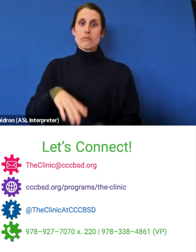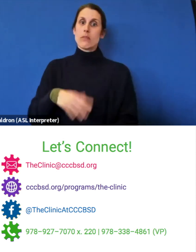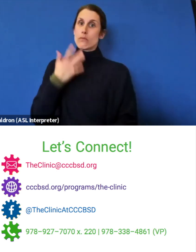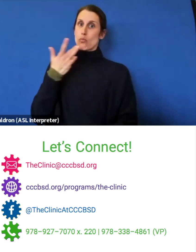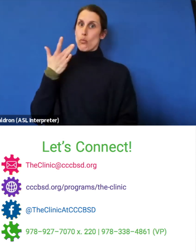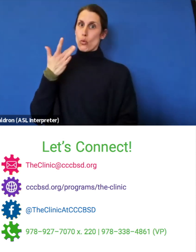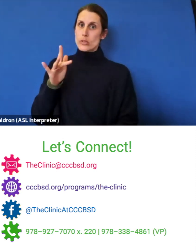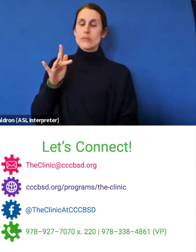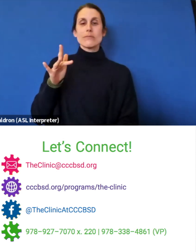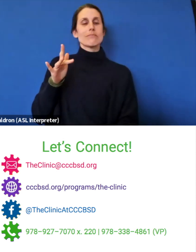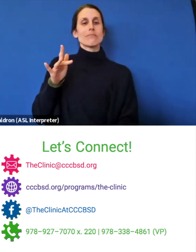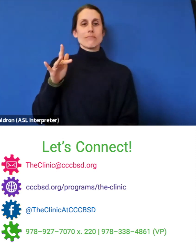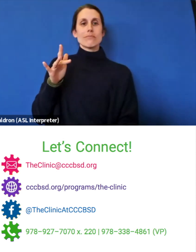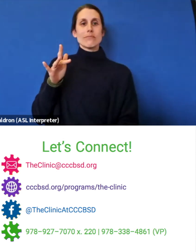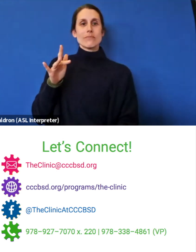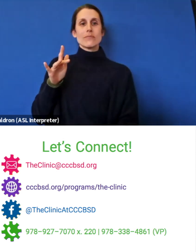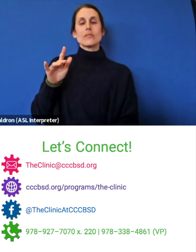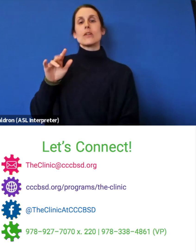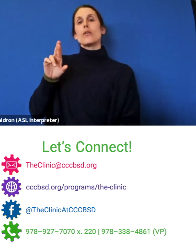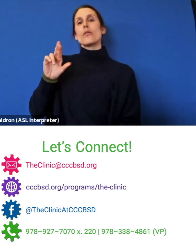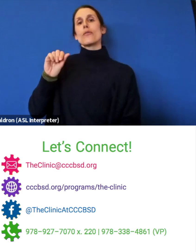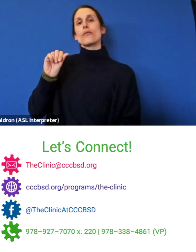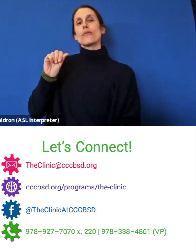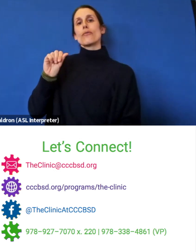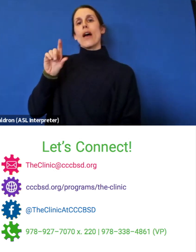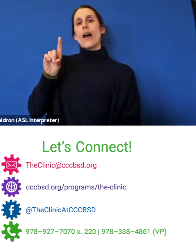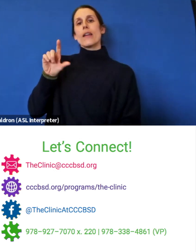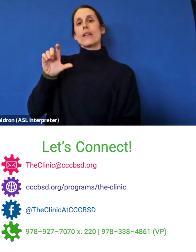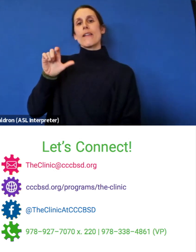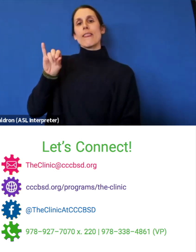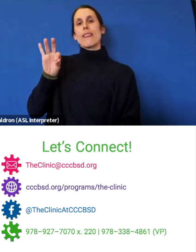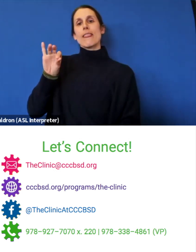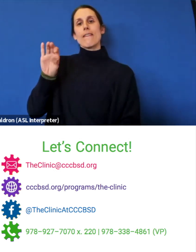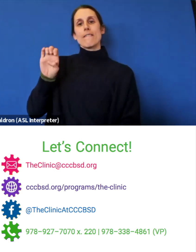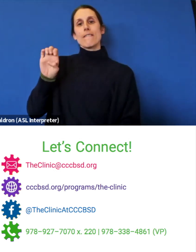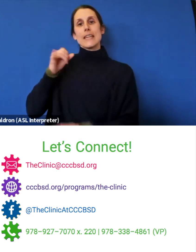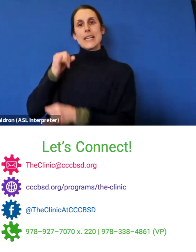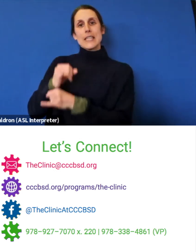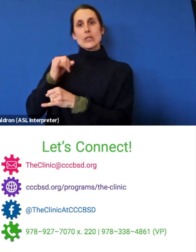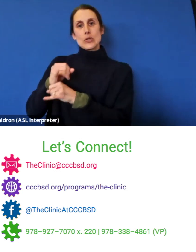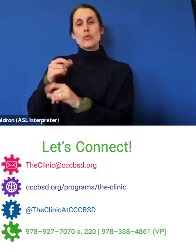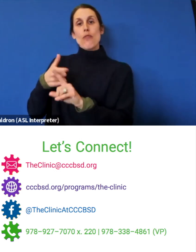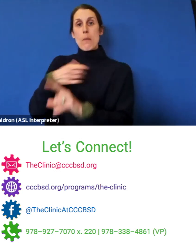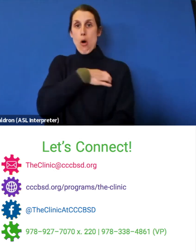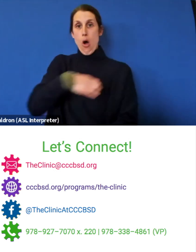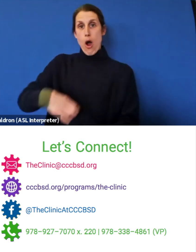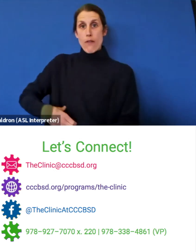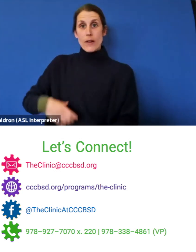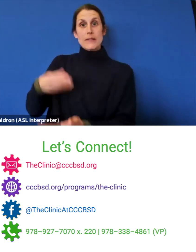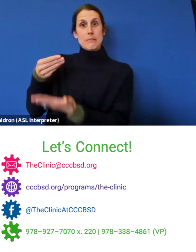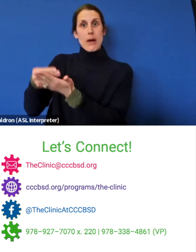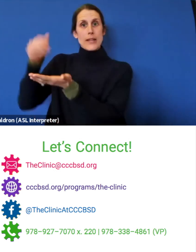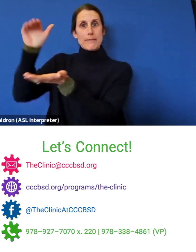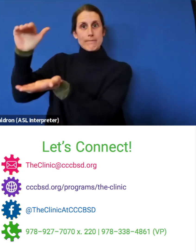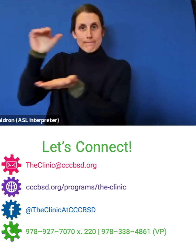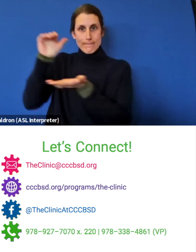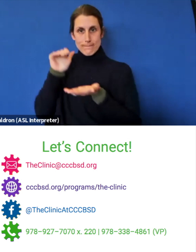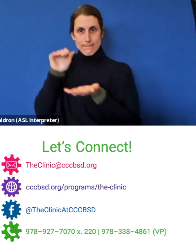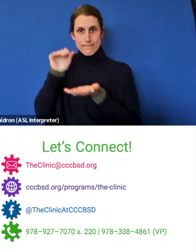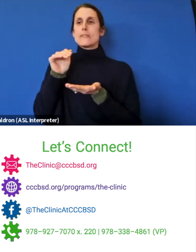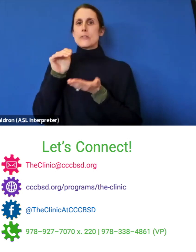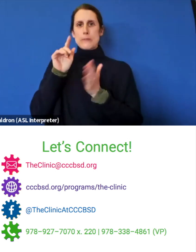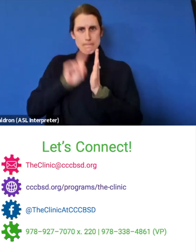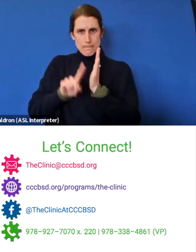funding from the Radcliffe Institute at Harvard and brought together people to ponder this and think about this. And then there